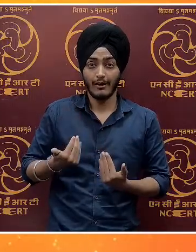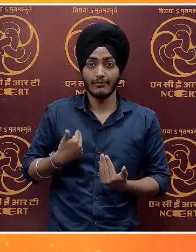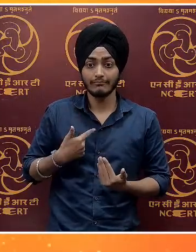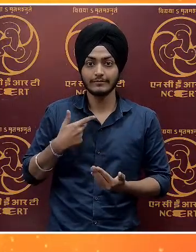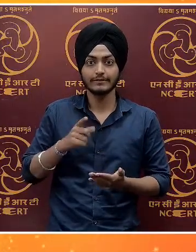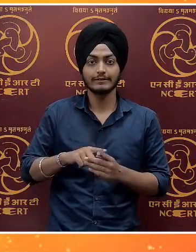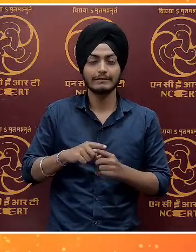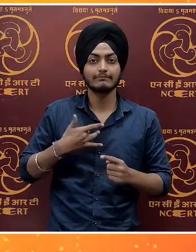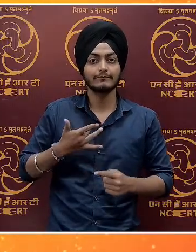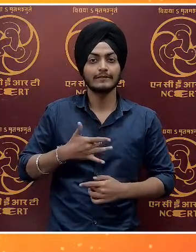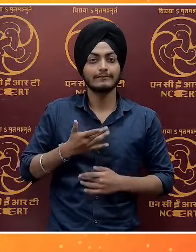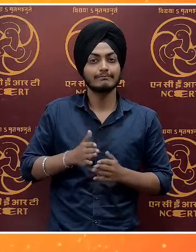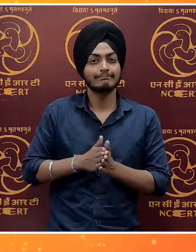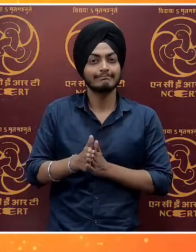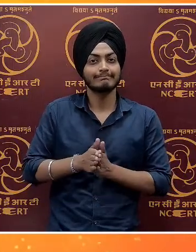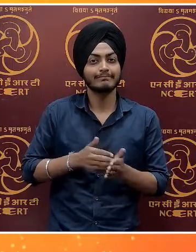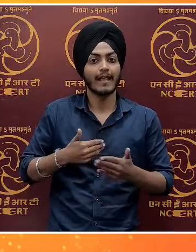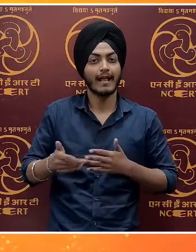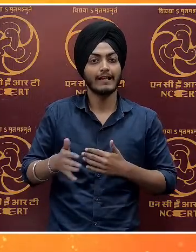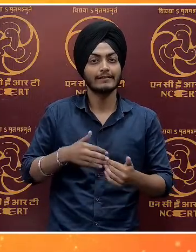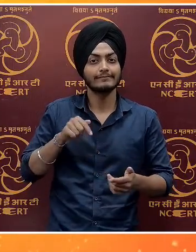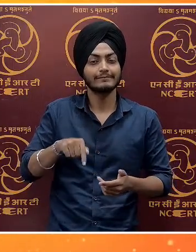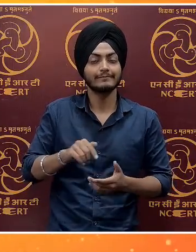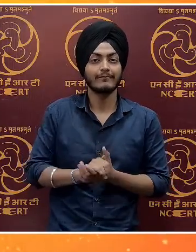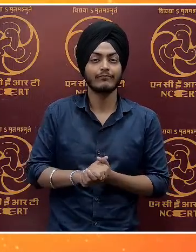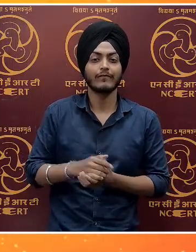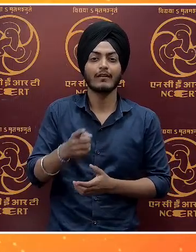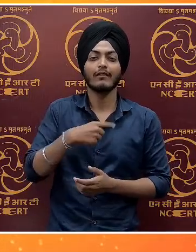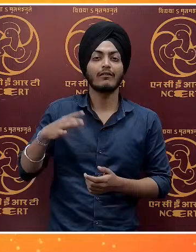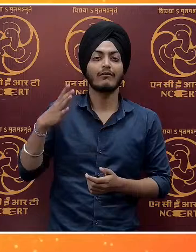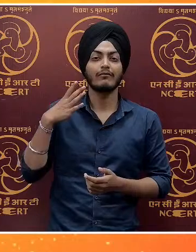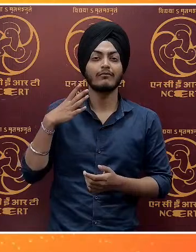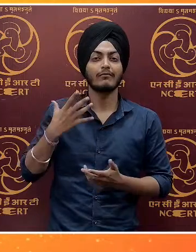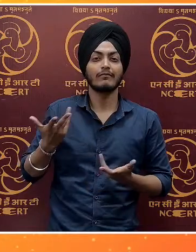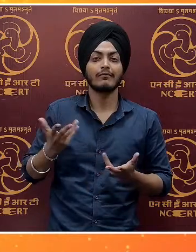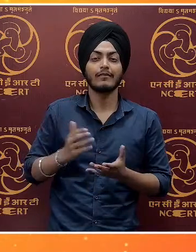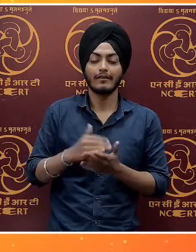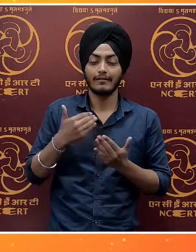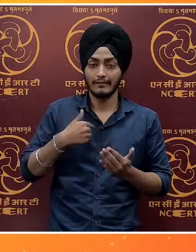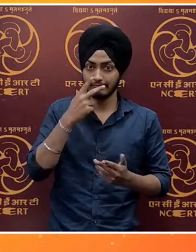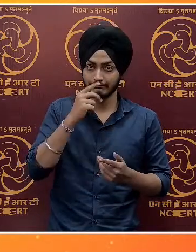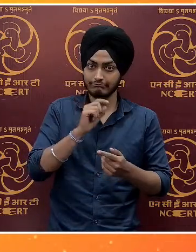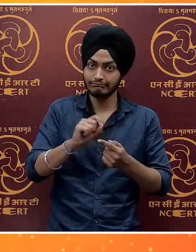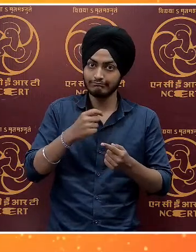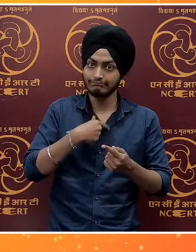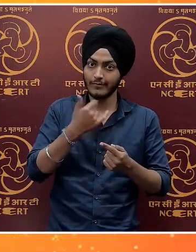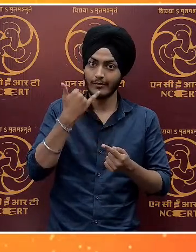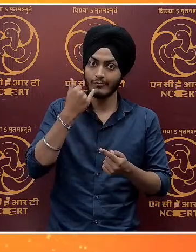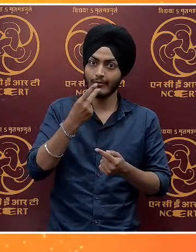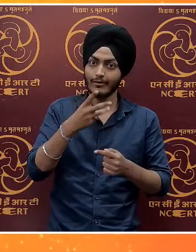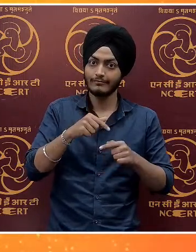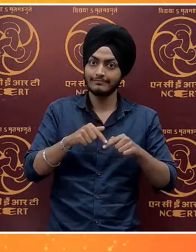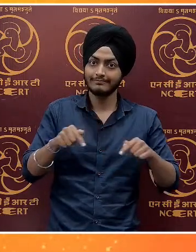some interesting activities for you. So, what are you waiting for? Take down our details. Our phone number is